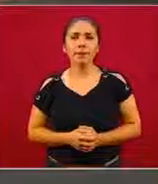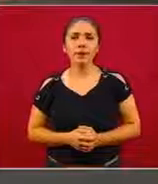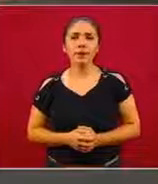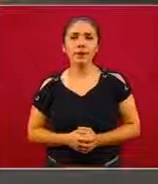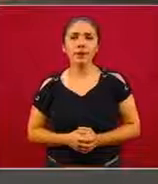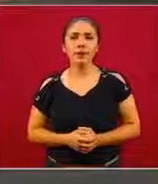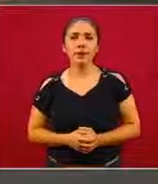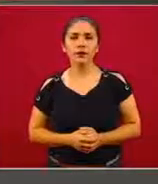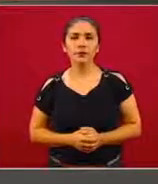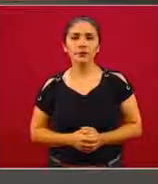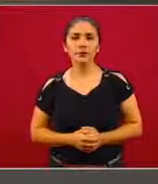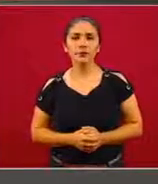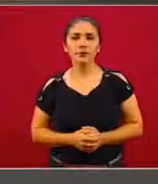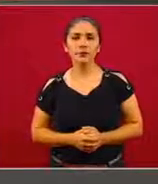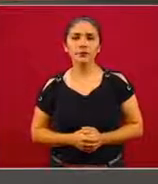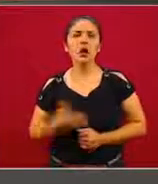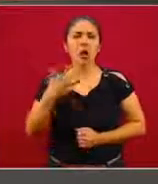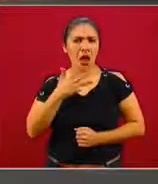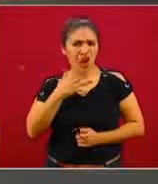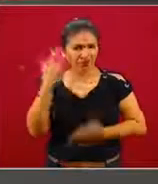Next one, please.